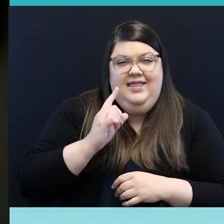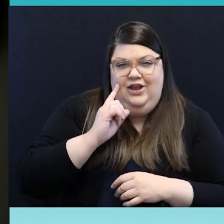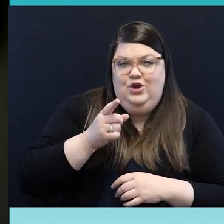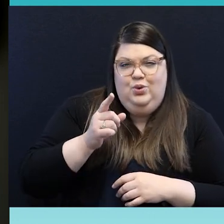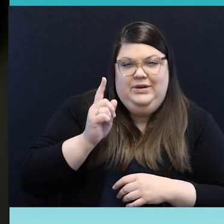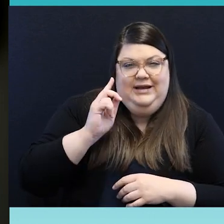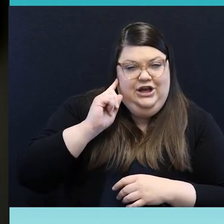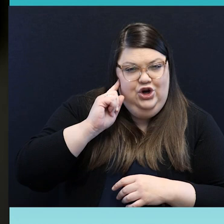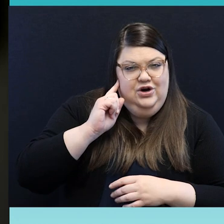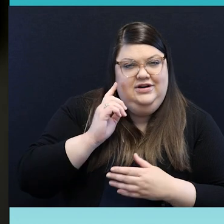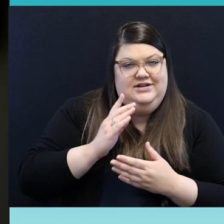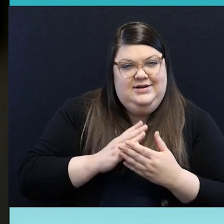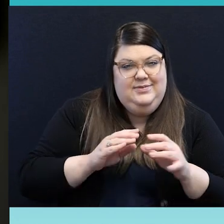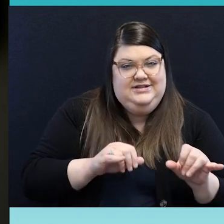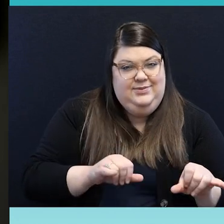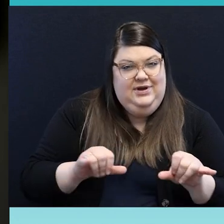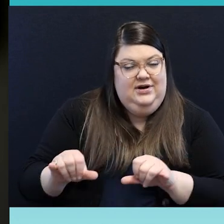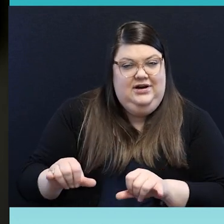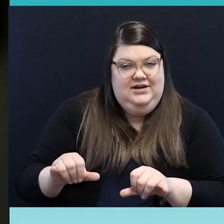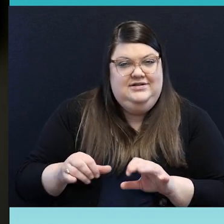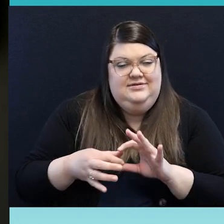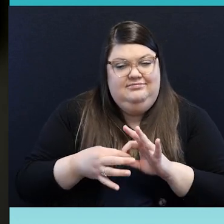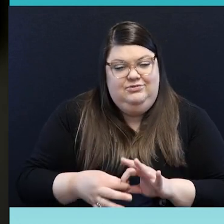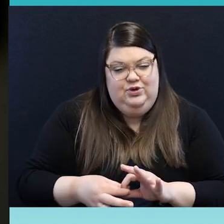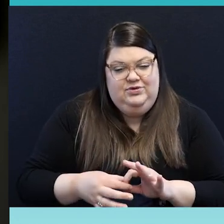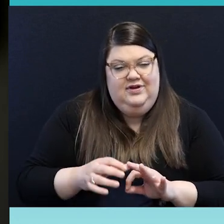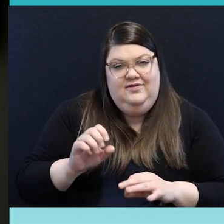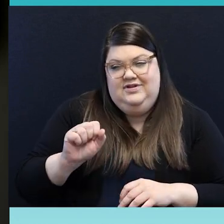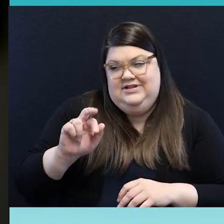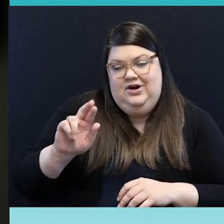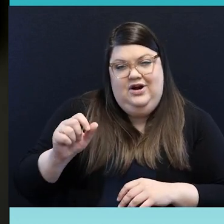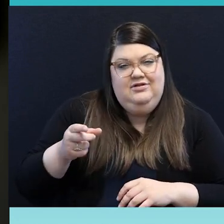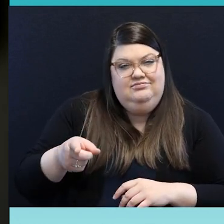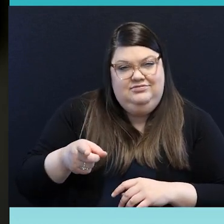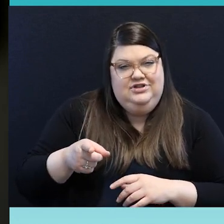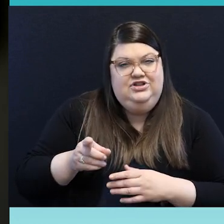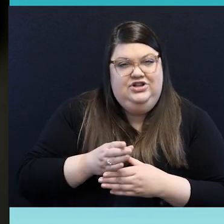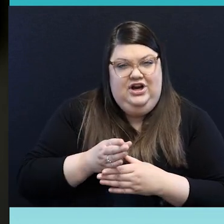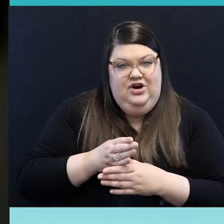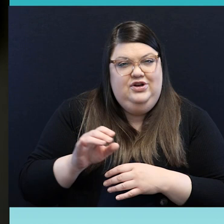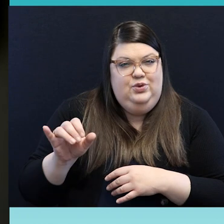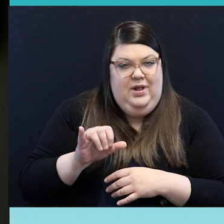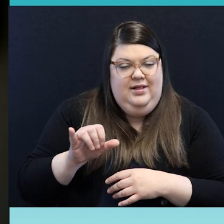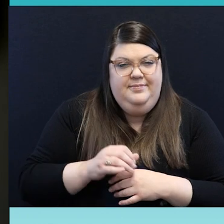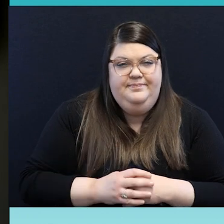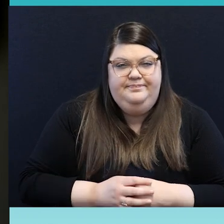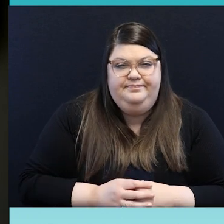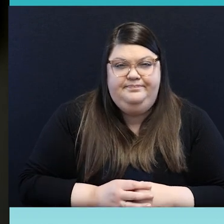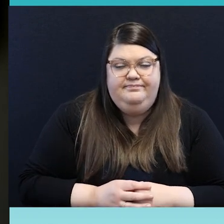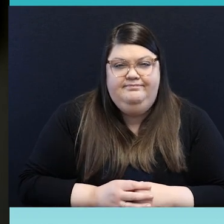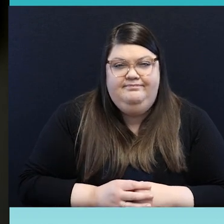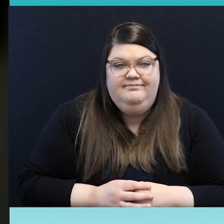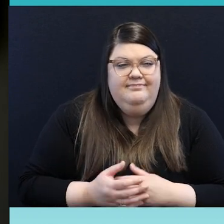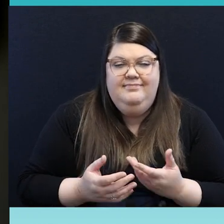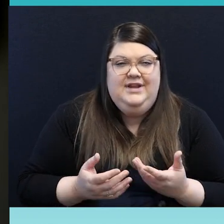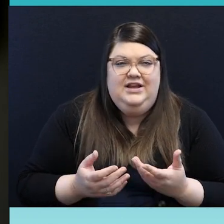you'll hear some real similarities in terms of what Sarah shared as well, that you